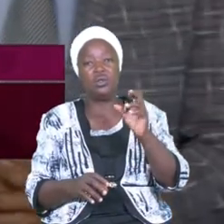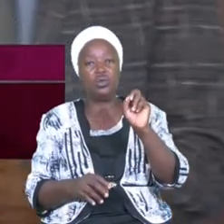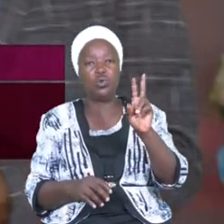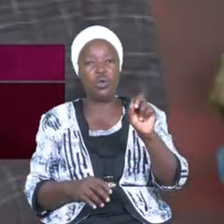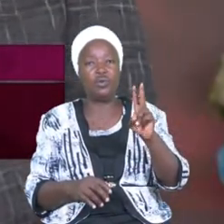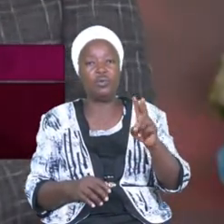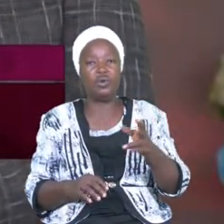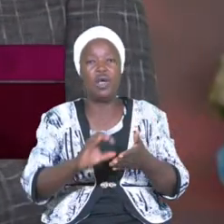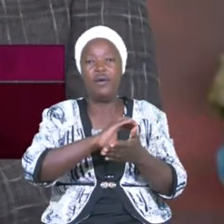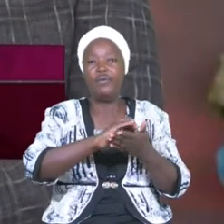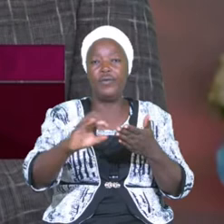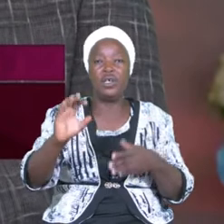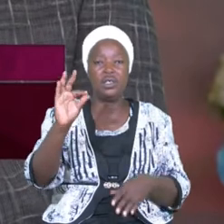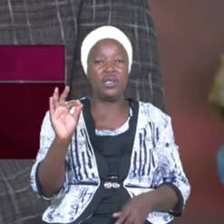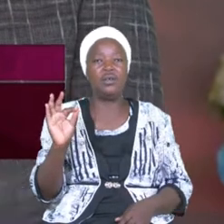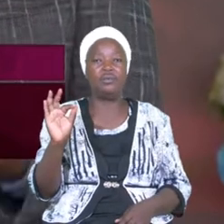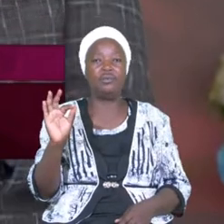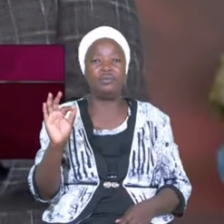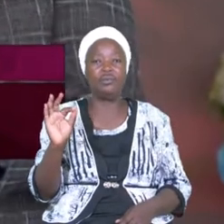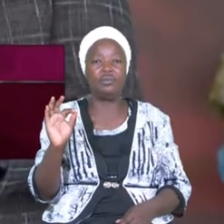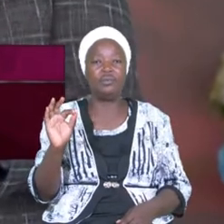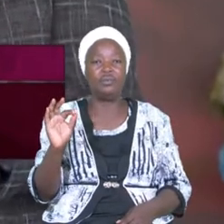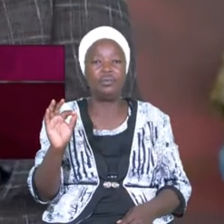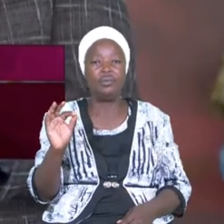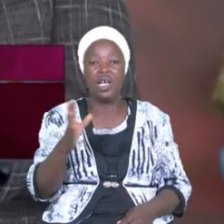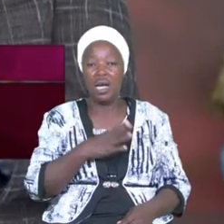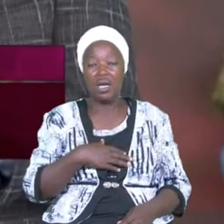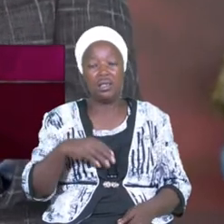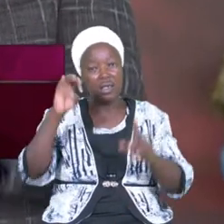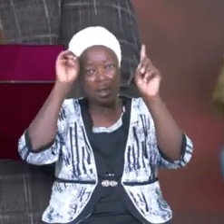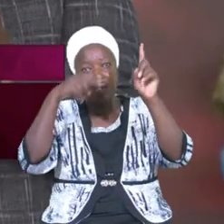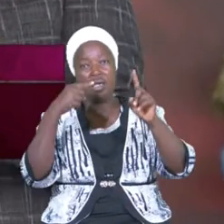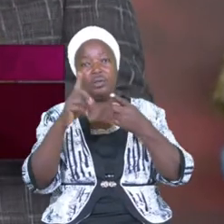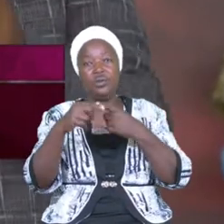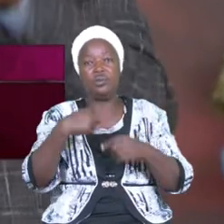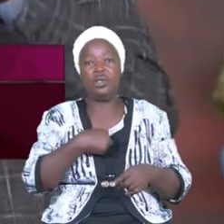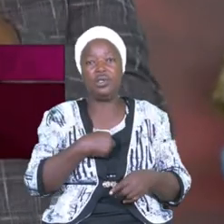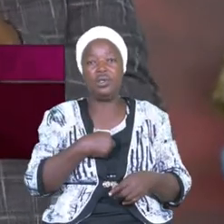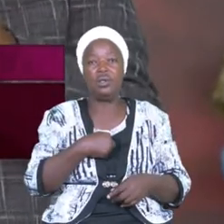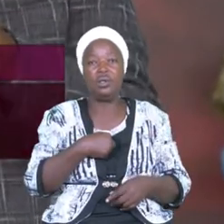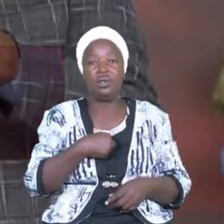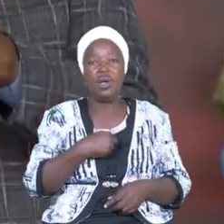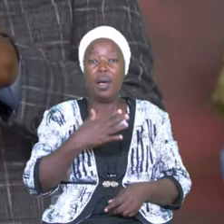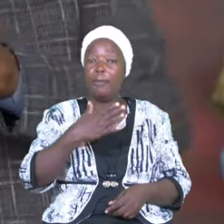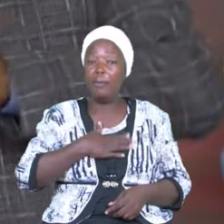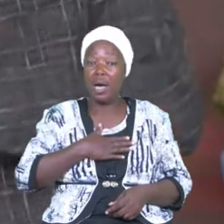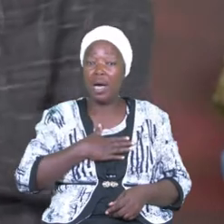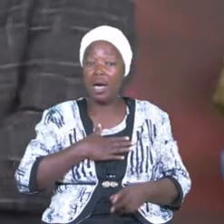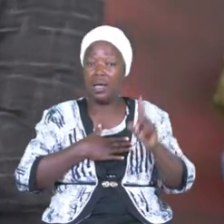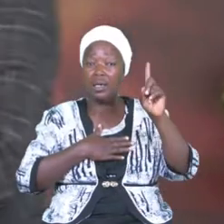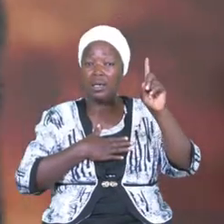from verse 9. And he said unto me, my grace